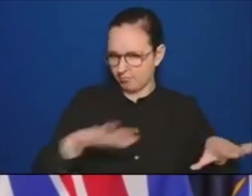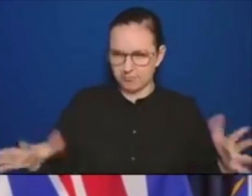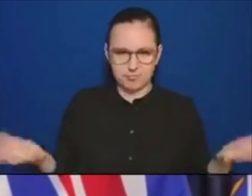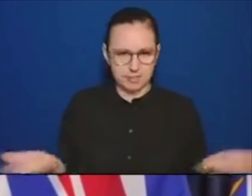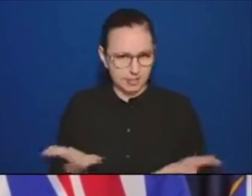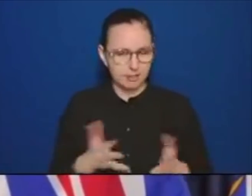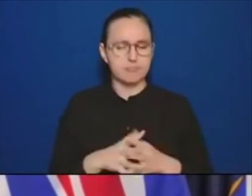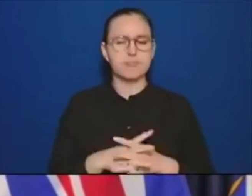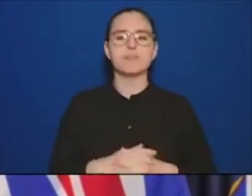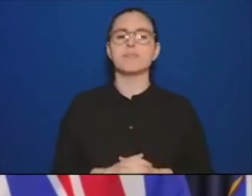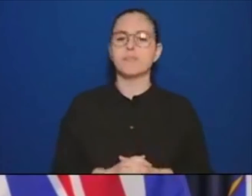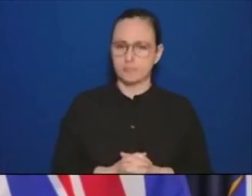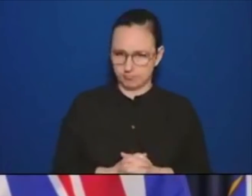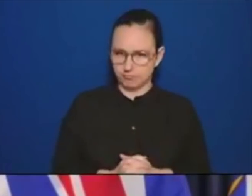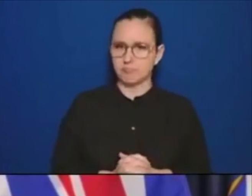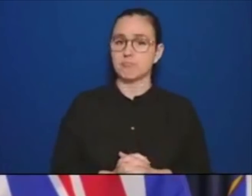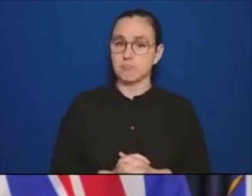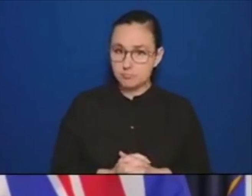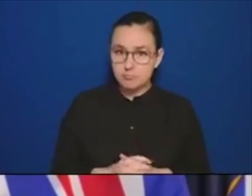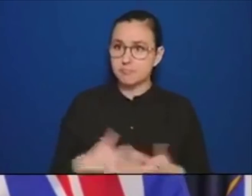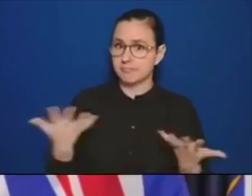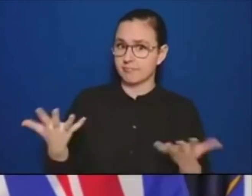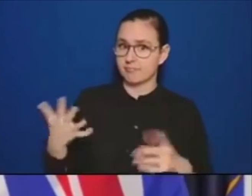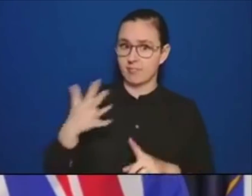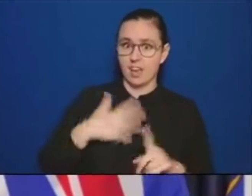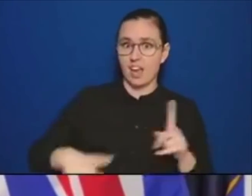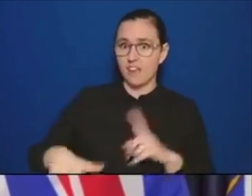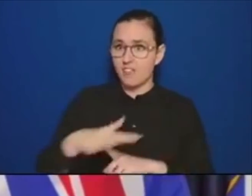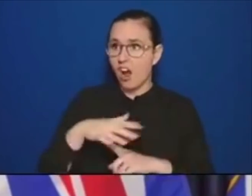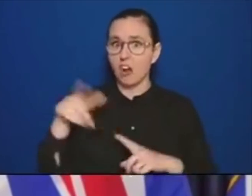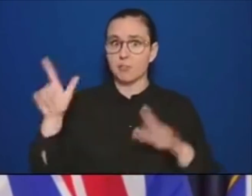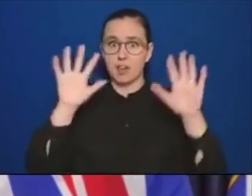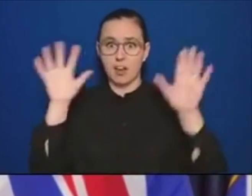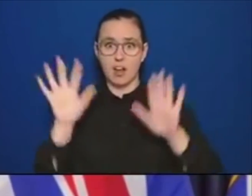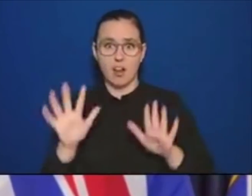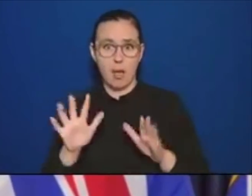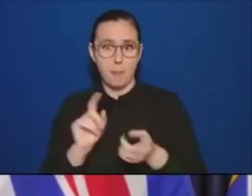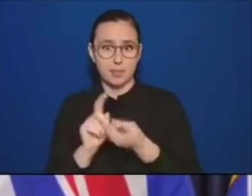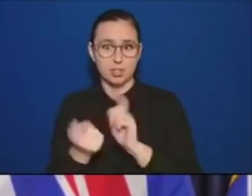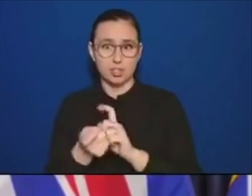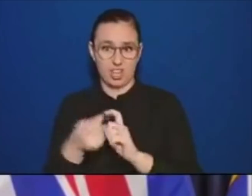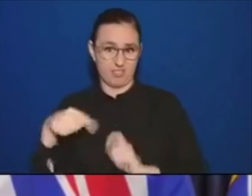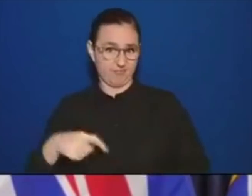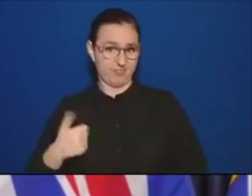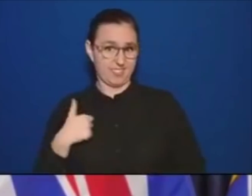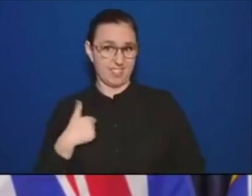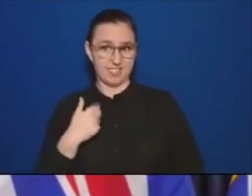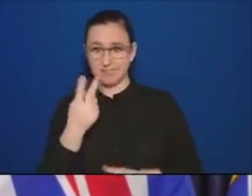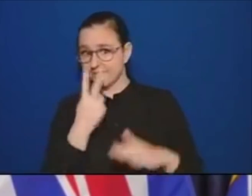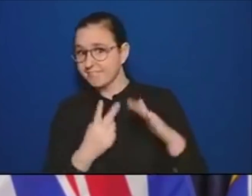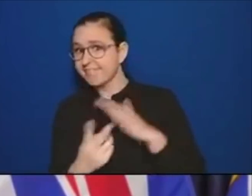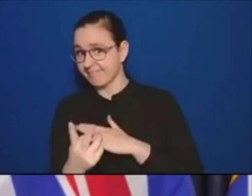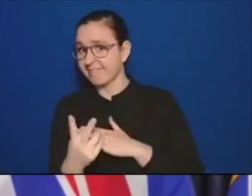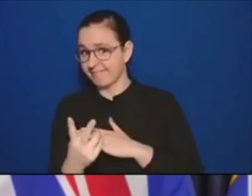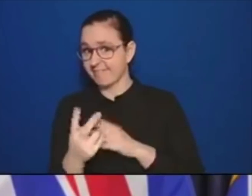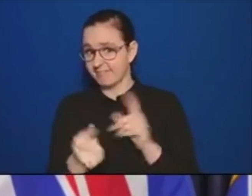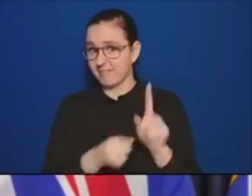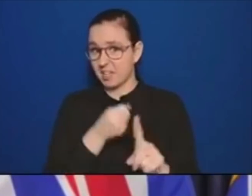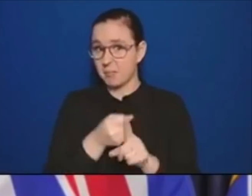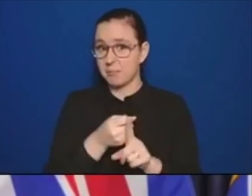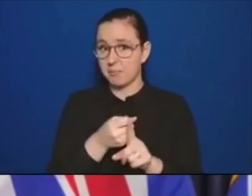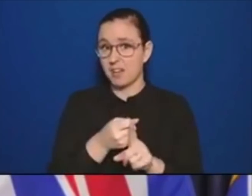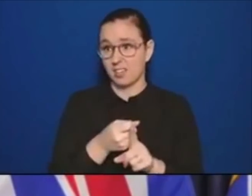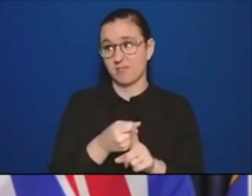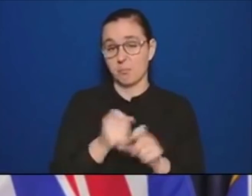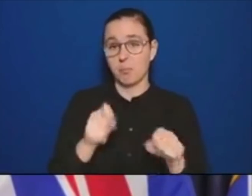Environment and Climate Change Canada has forecast a series of storms with more atmospheric rivers predicted to come to British Columbia over the